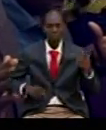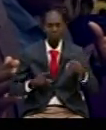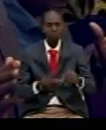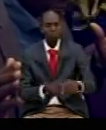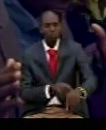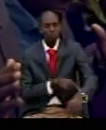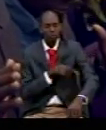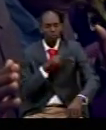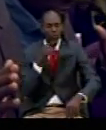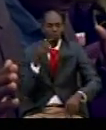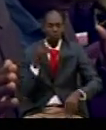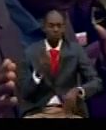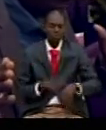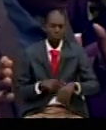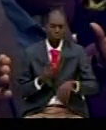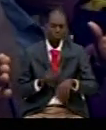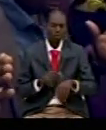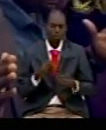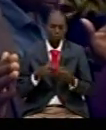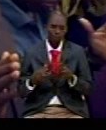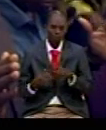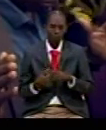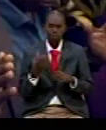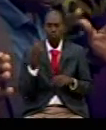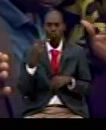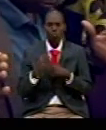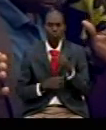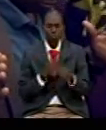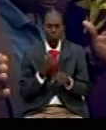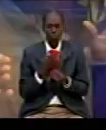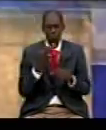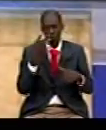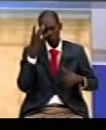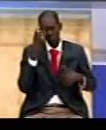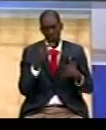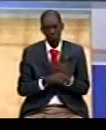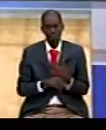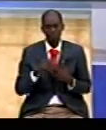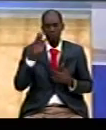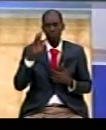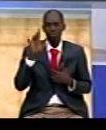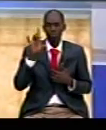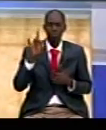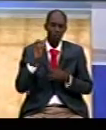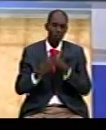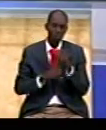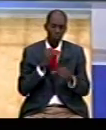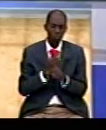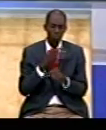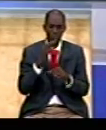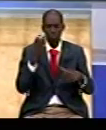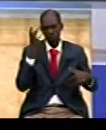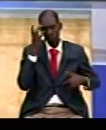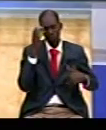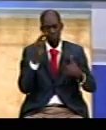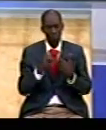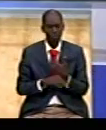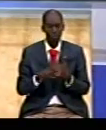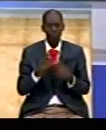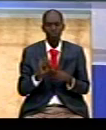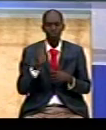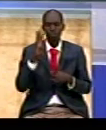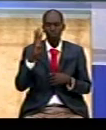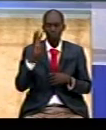Long-standing sickness, 12 years of sickness, 38 years of sickness, 40 years